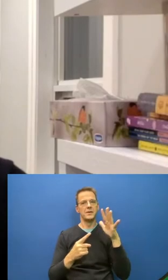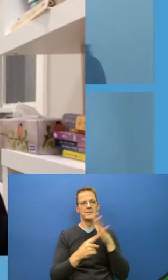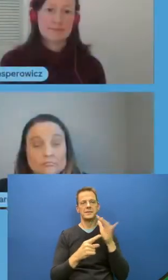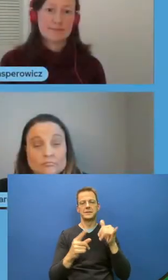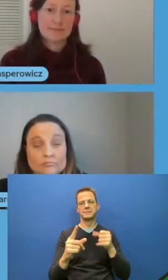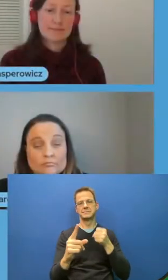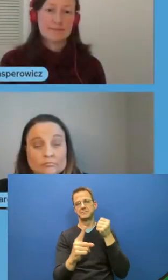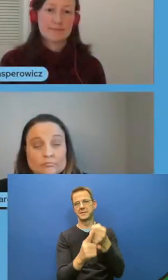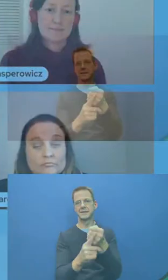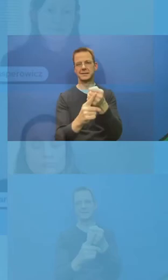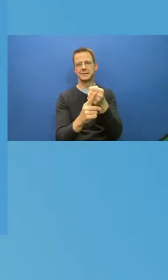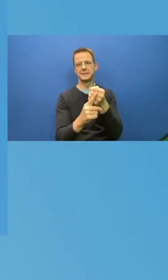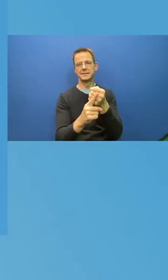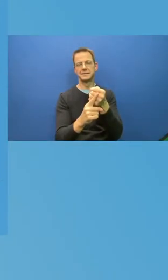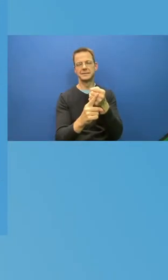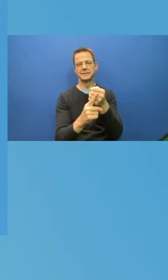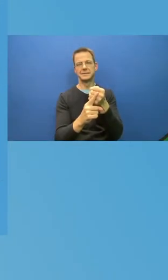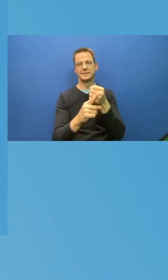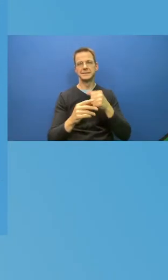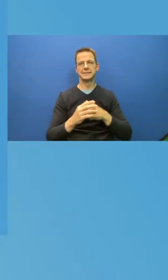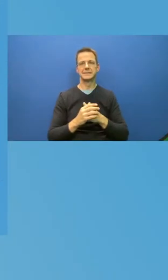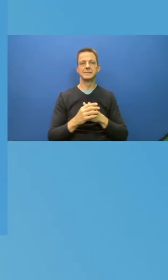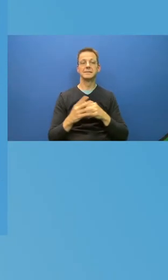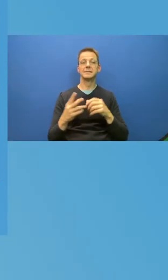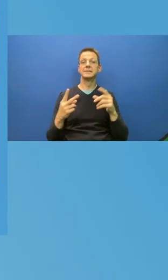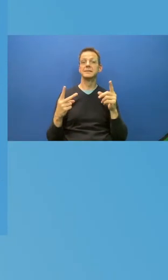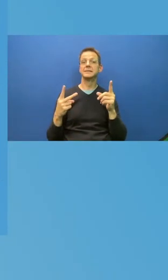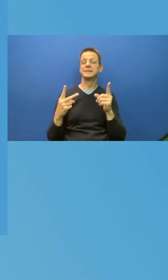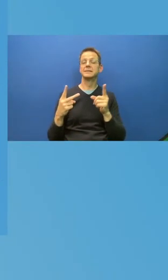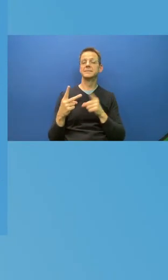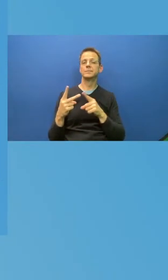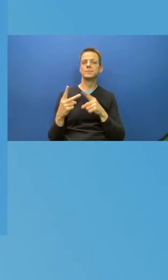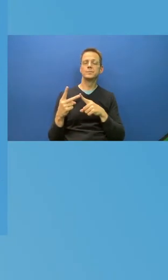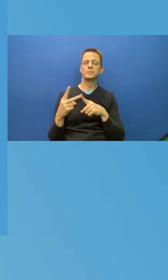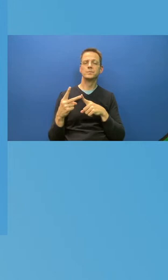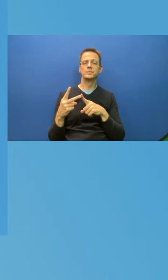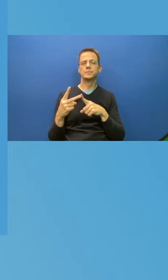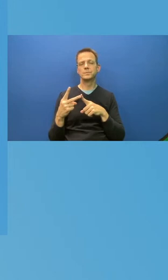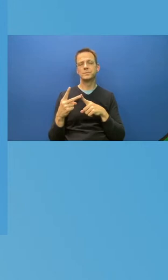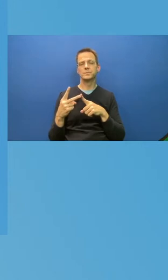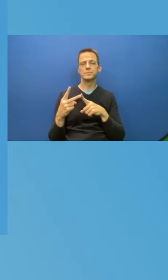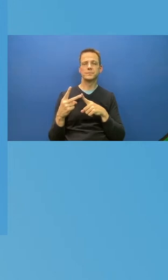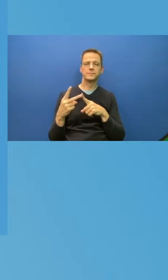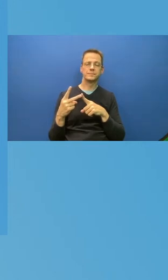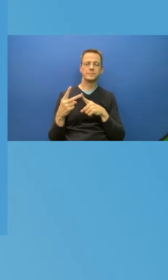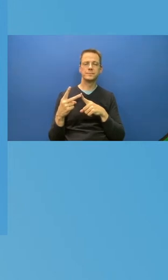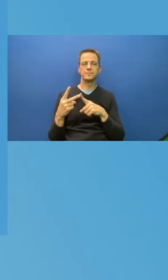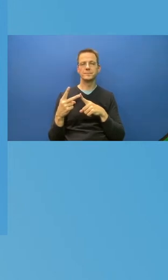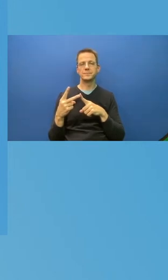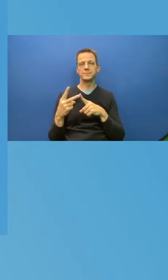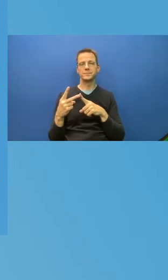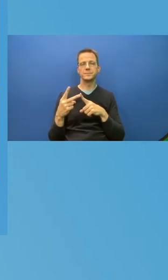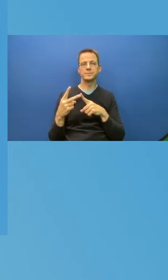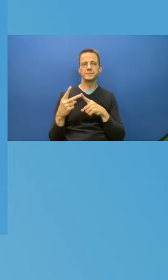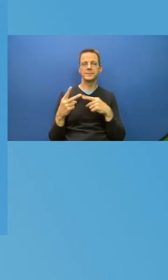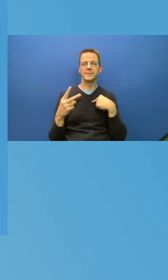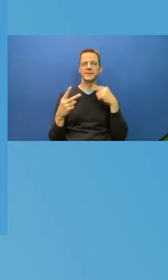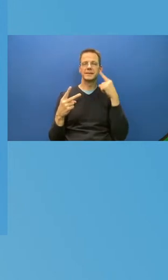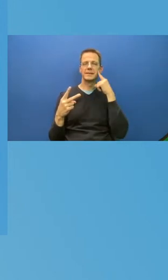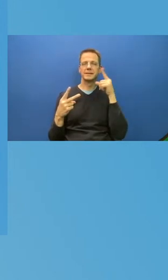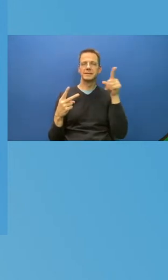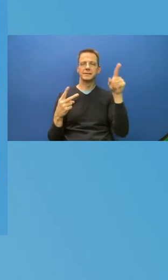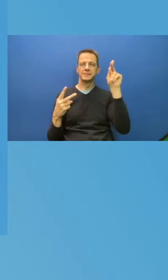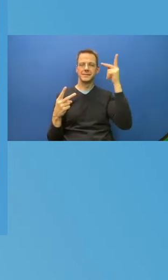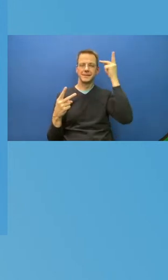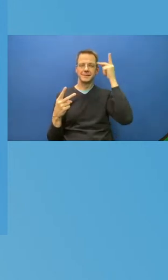you know, this is like a bear pit that I think some of the political leaders keep falling into again and again, is that all of this stuff is